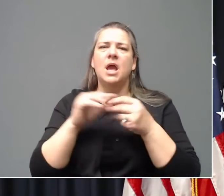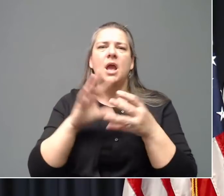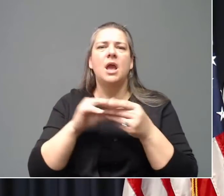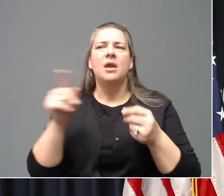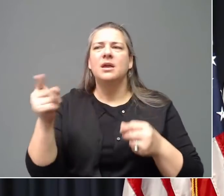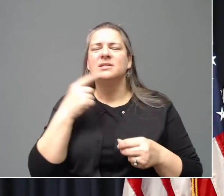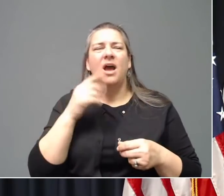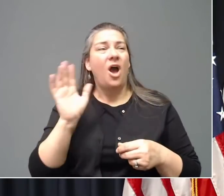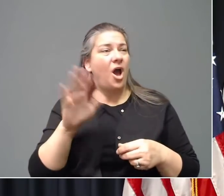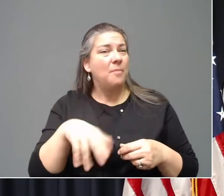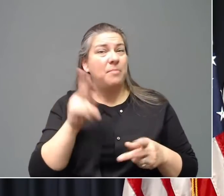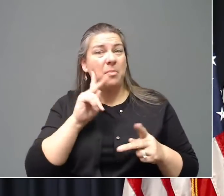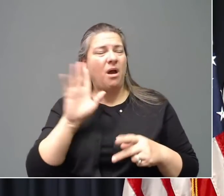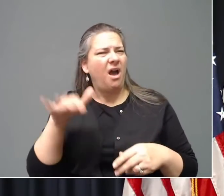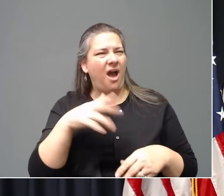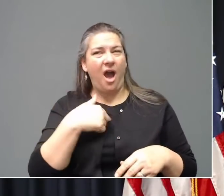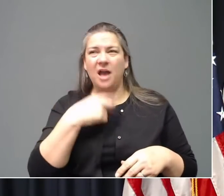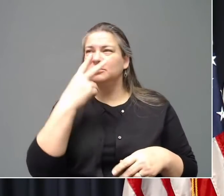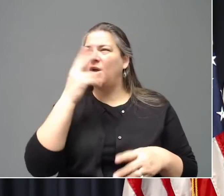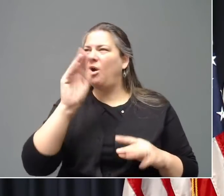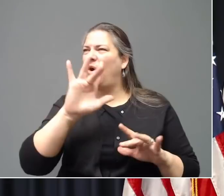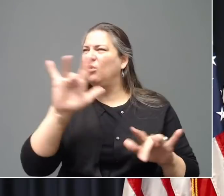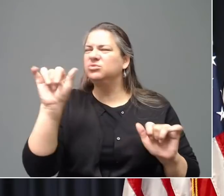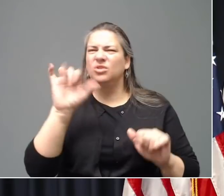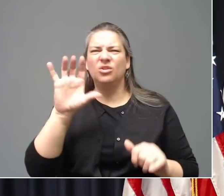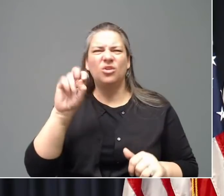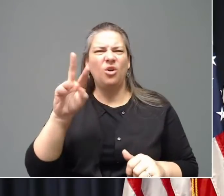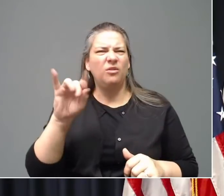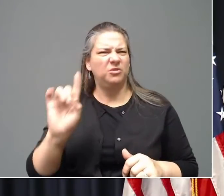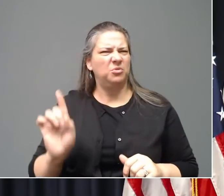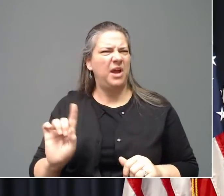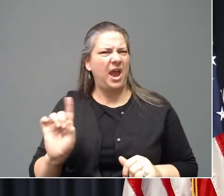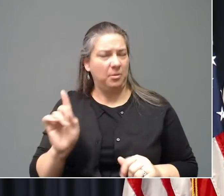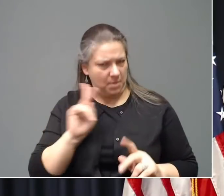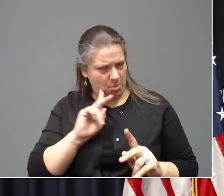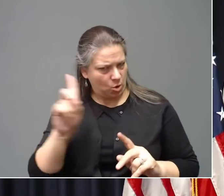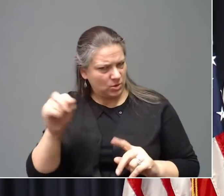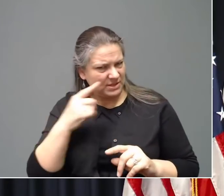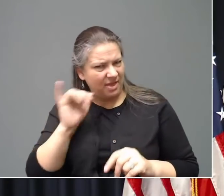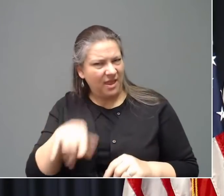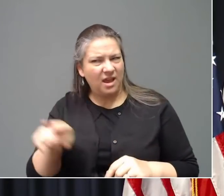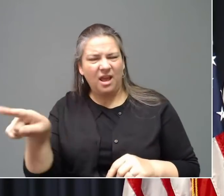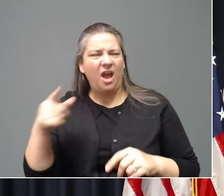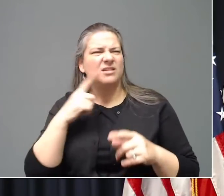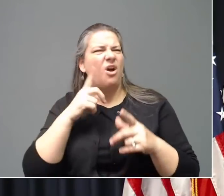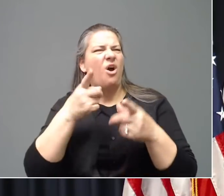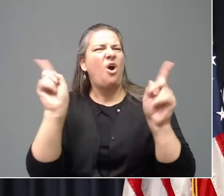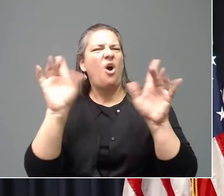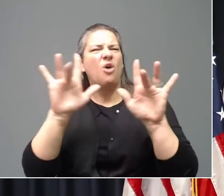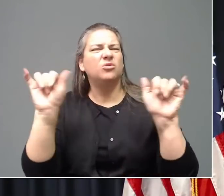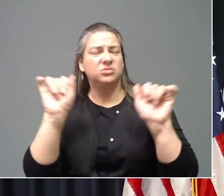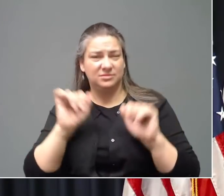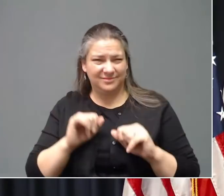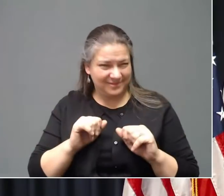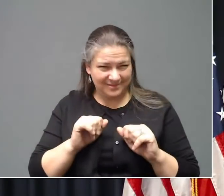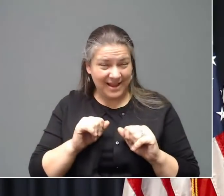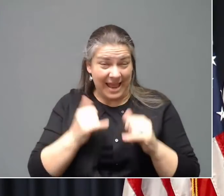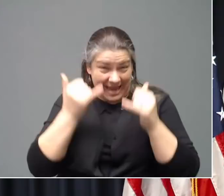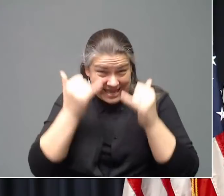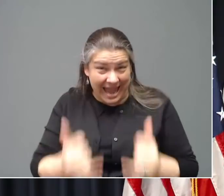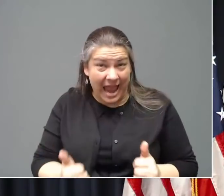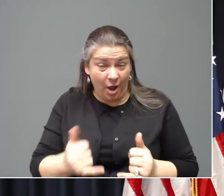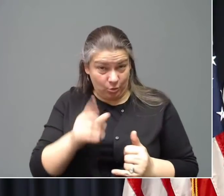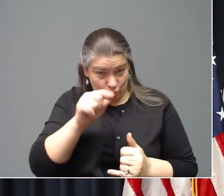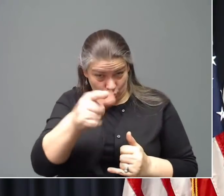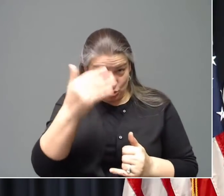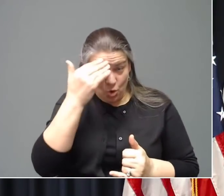have COVID. I think now everybody is knowing someone who has lost someone from COVID. In fact, there was this